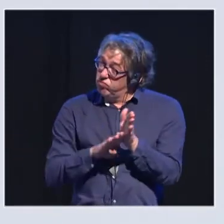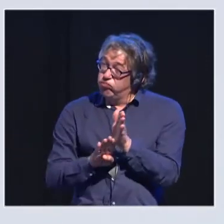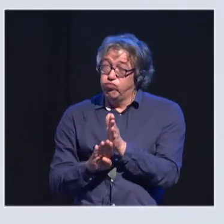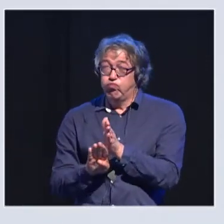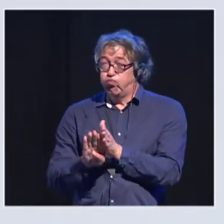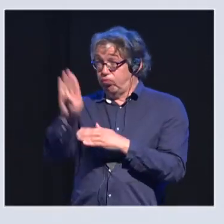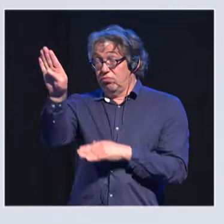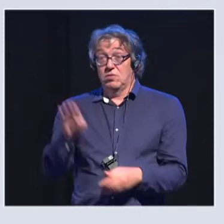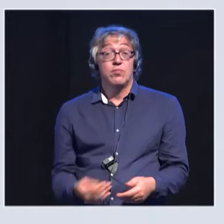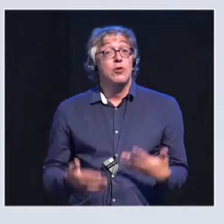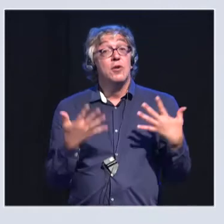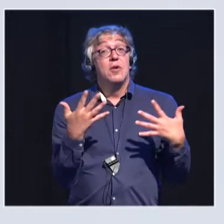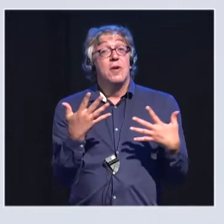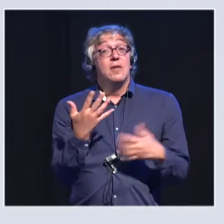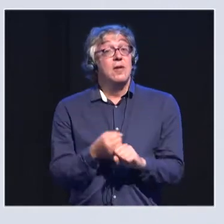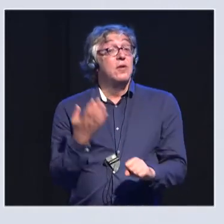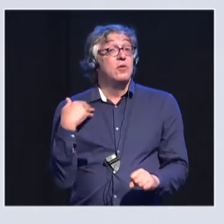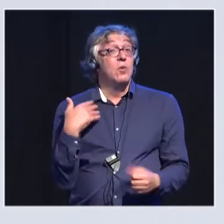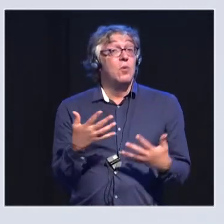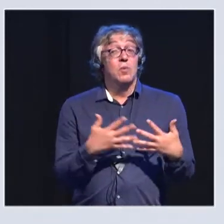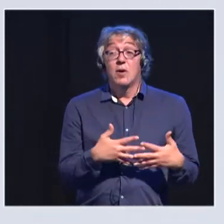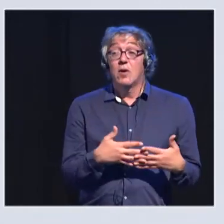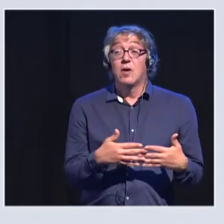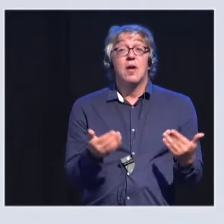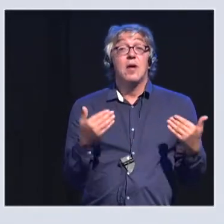10 years ago, in the United States, they had